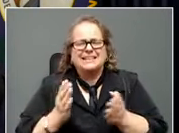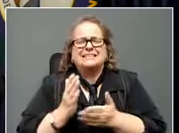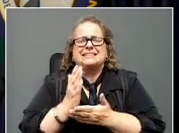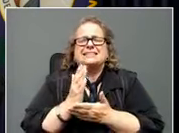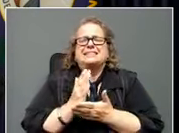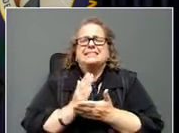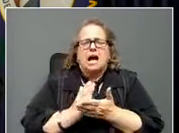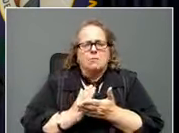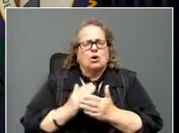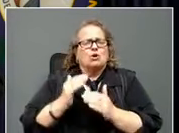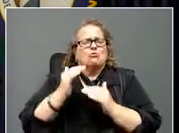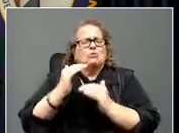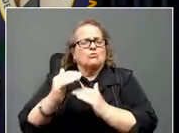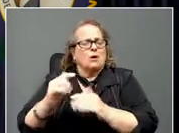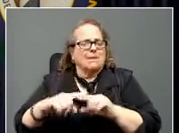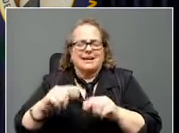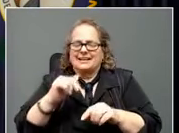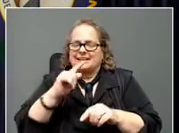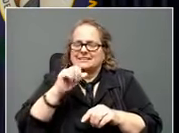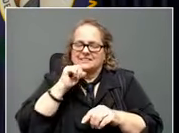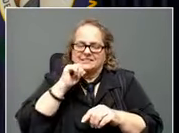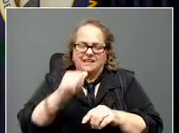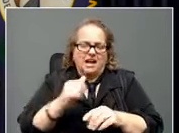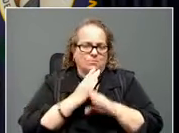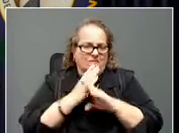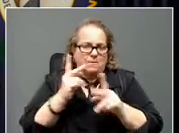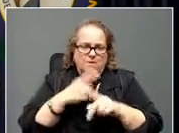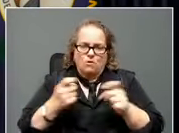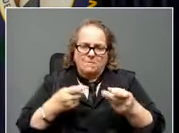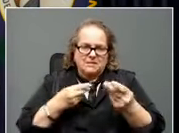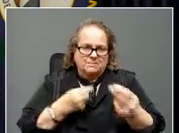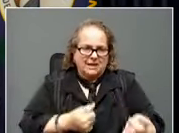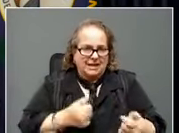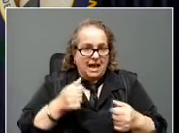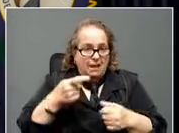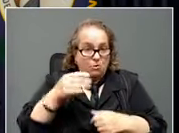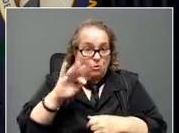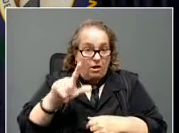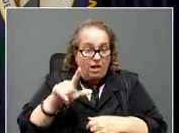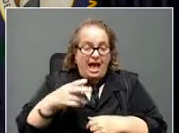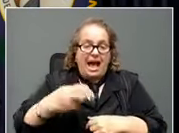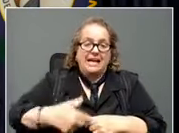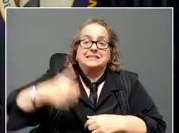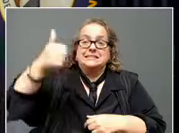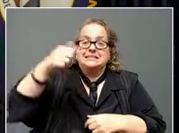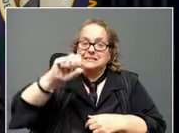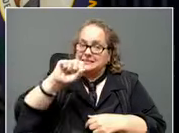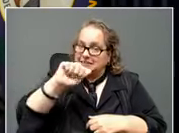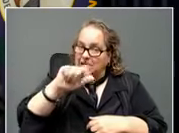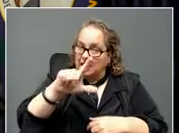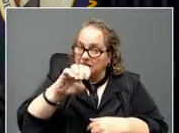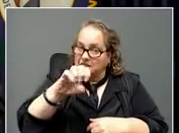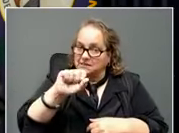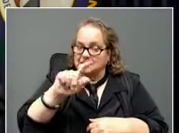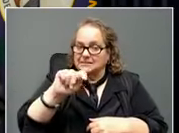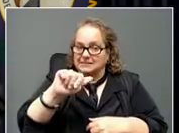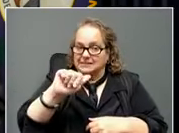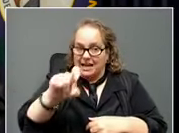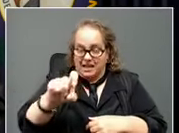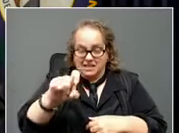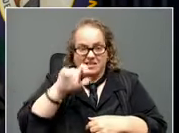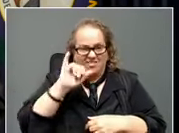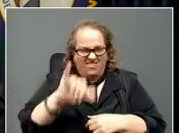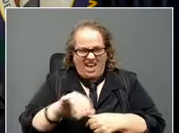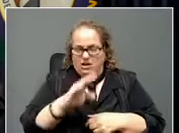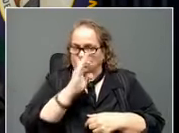in the way of people spending. In April, we had the highest sales tax, which is a direct measure of how much